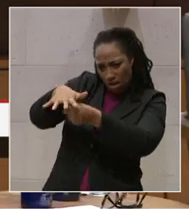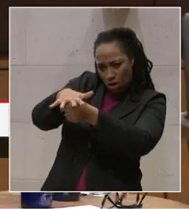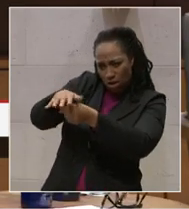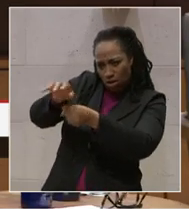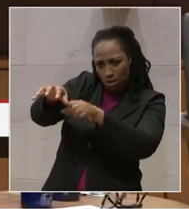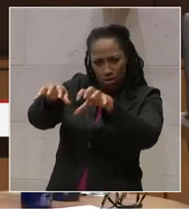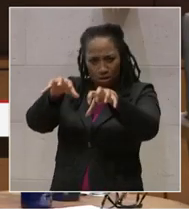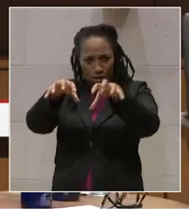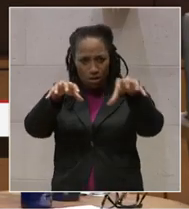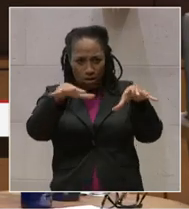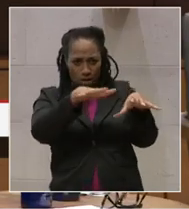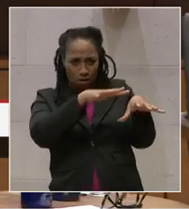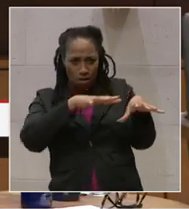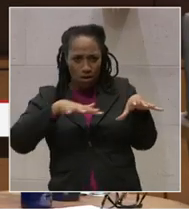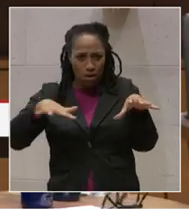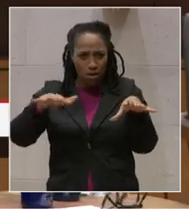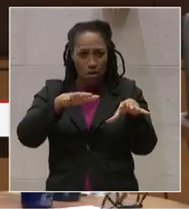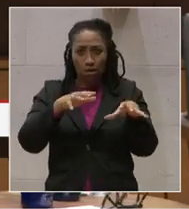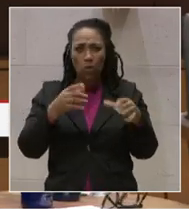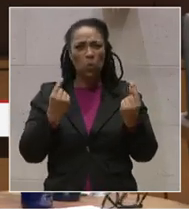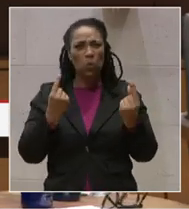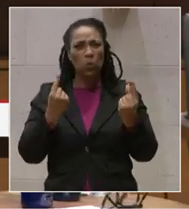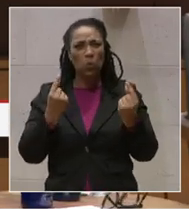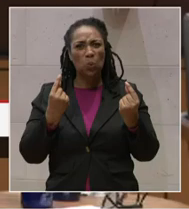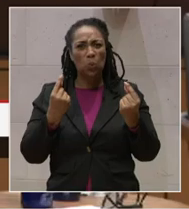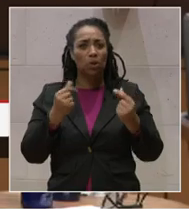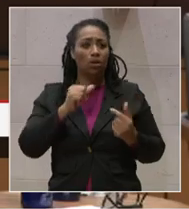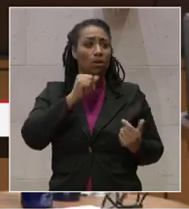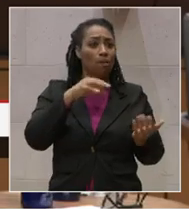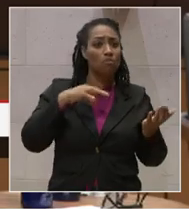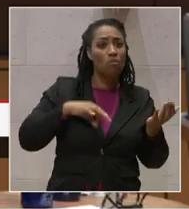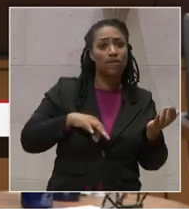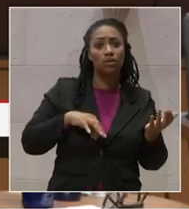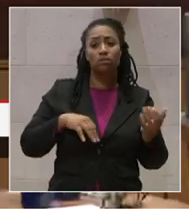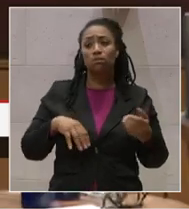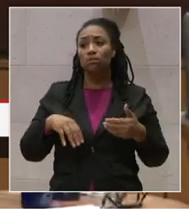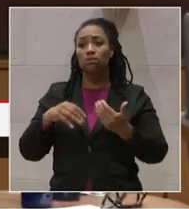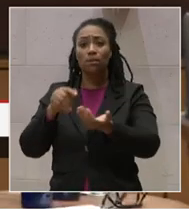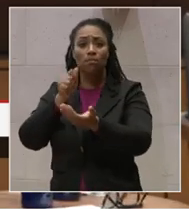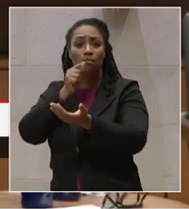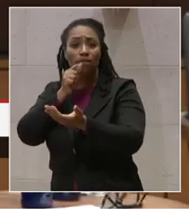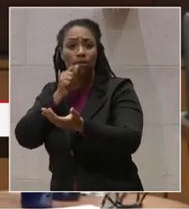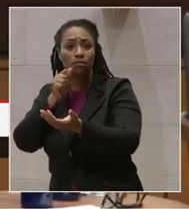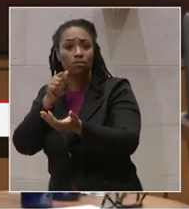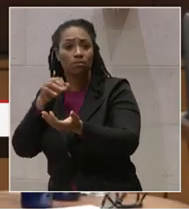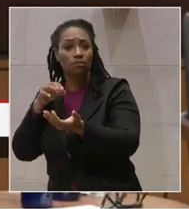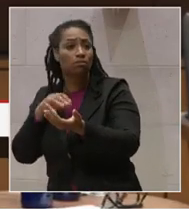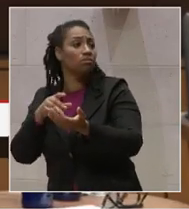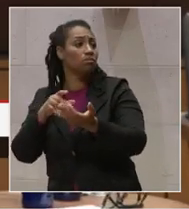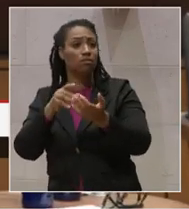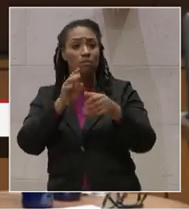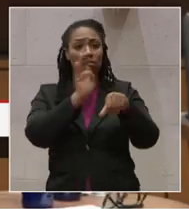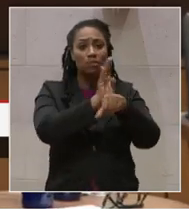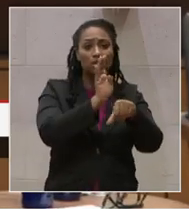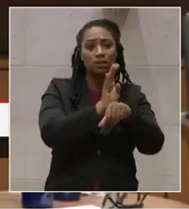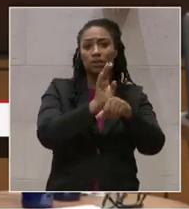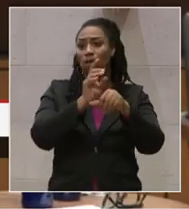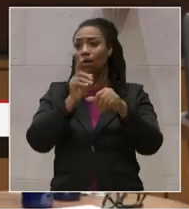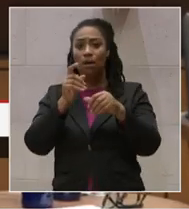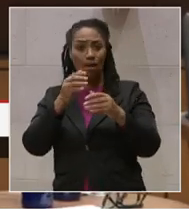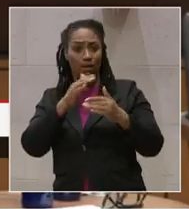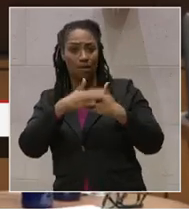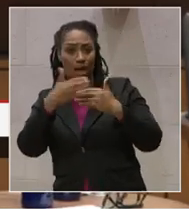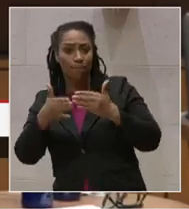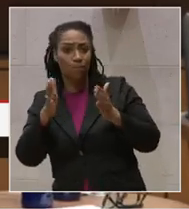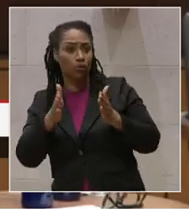developer to move through our processes of coupling both the permitting, coupling the zoning, and the financing